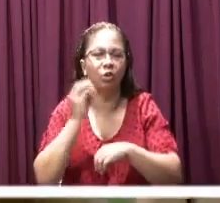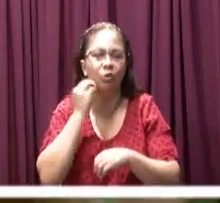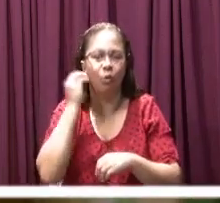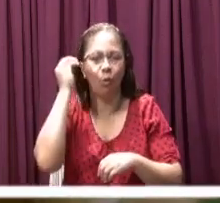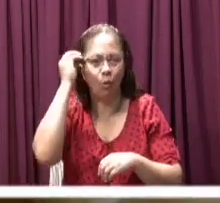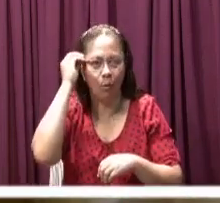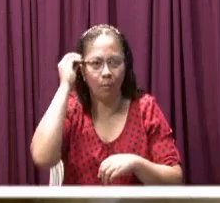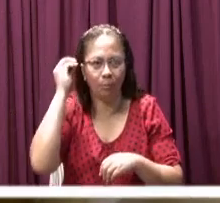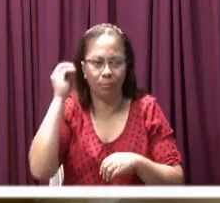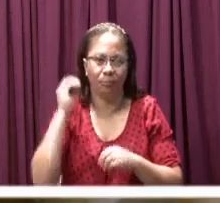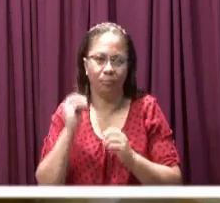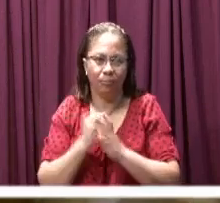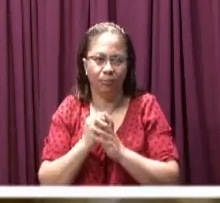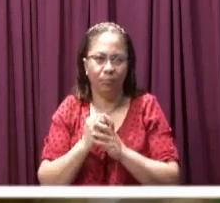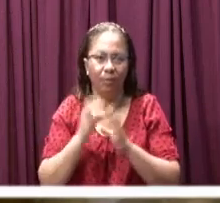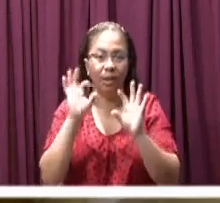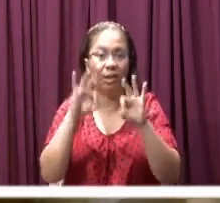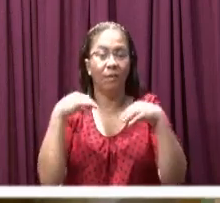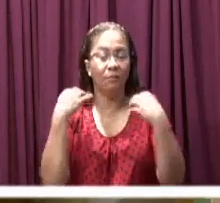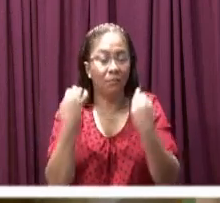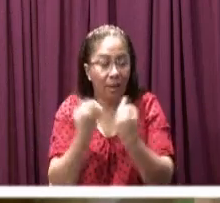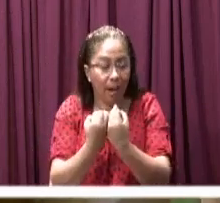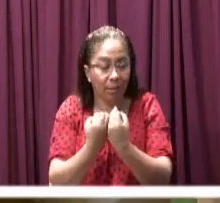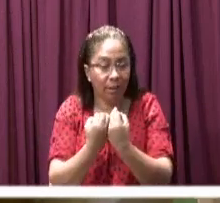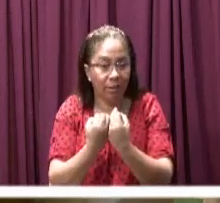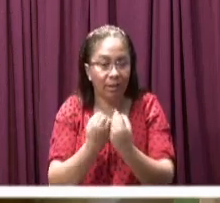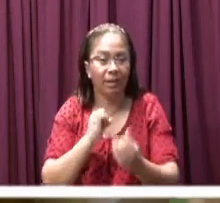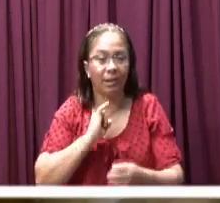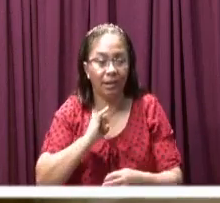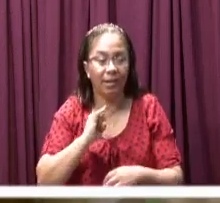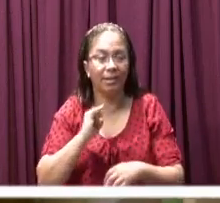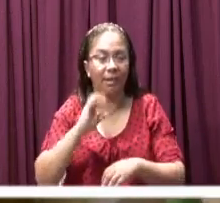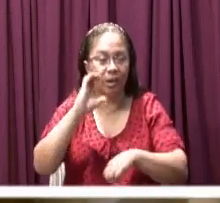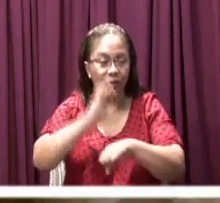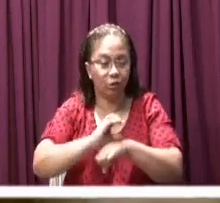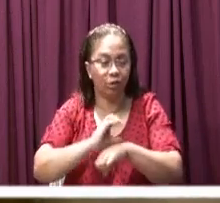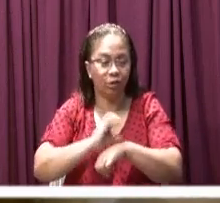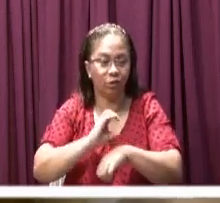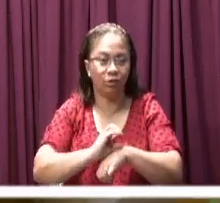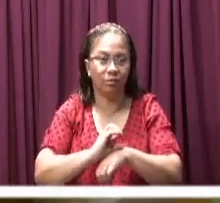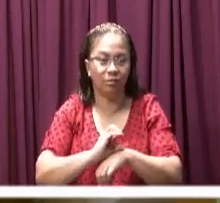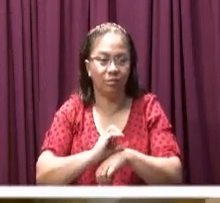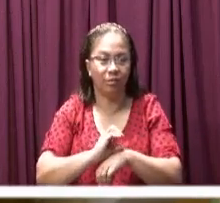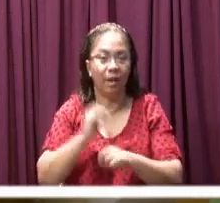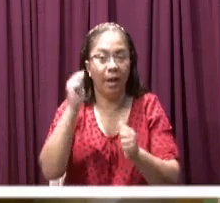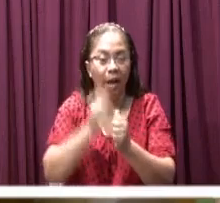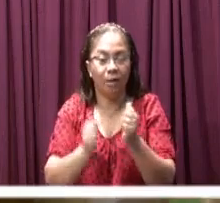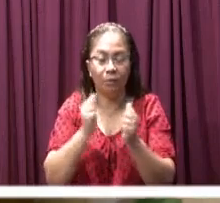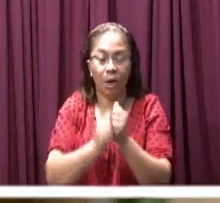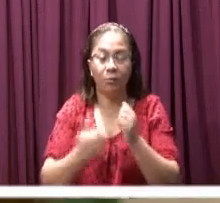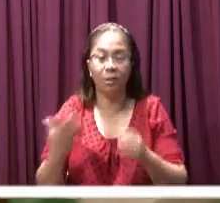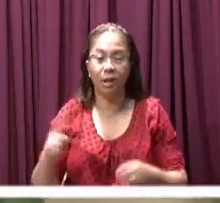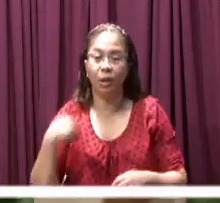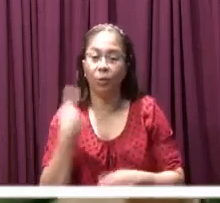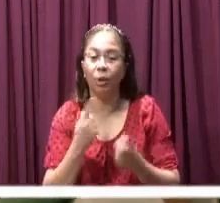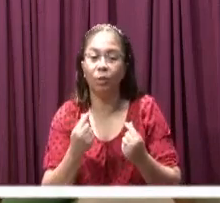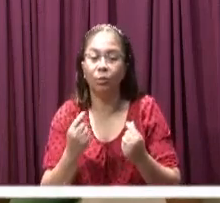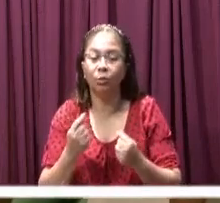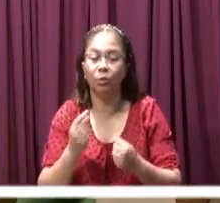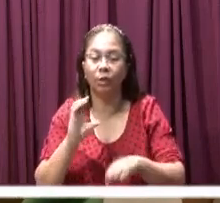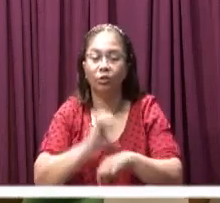Because the family is a domestic church. Everything we do as church is done in the